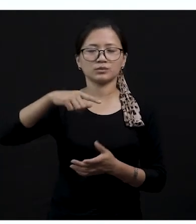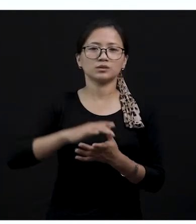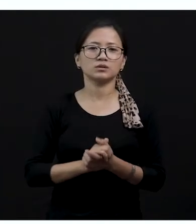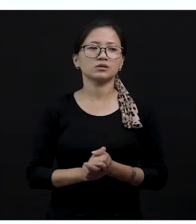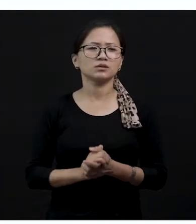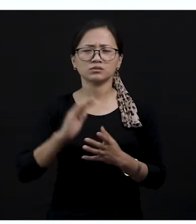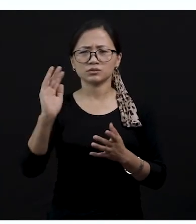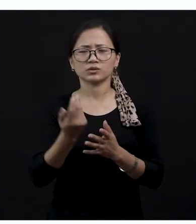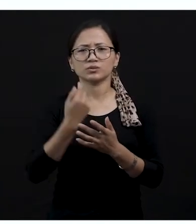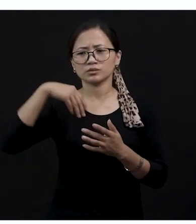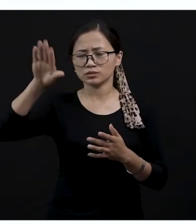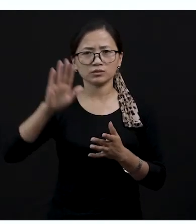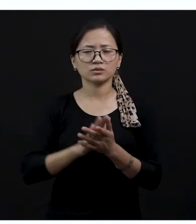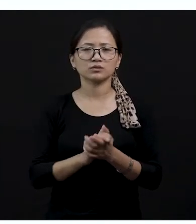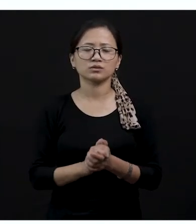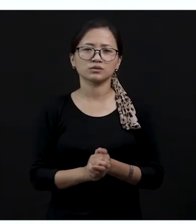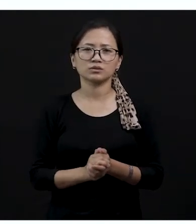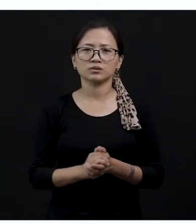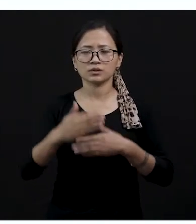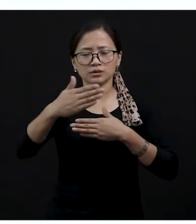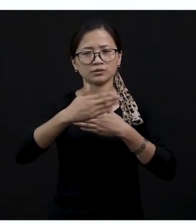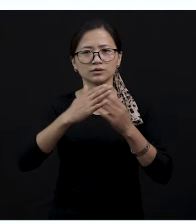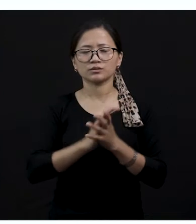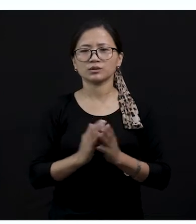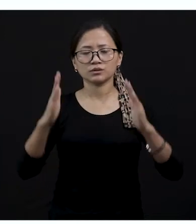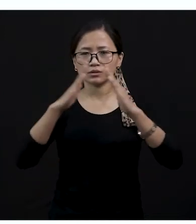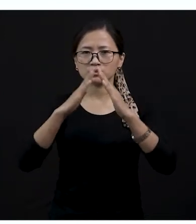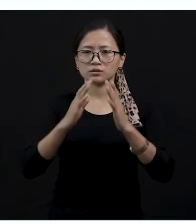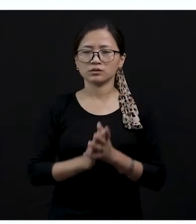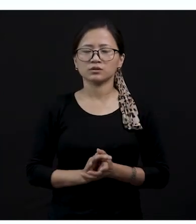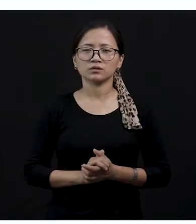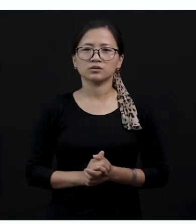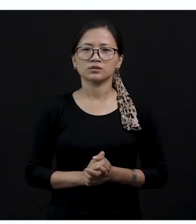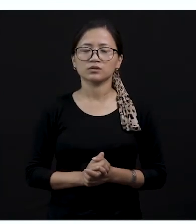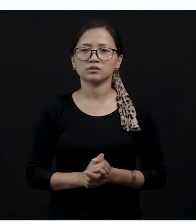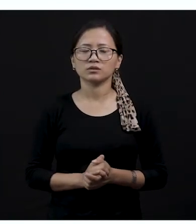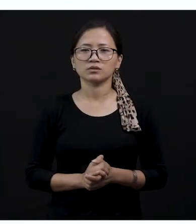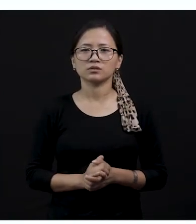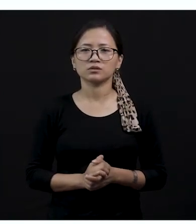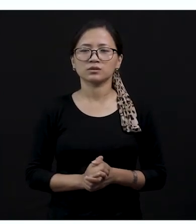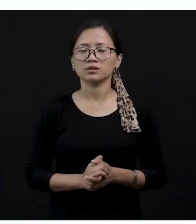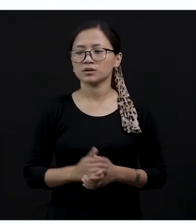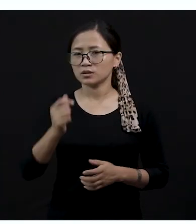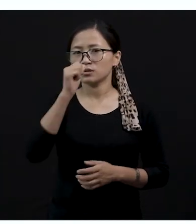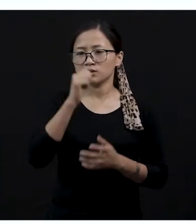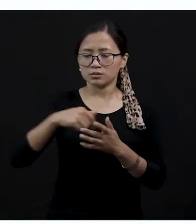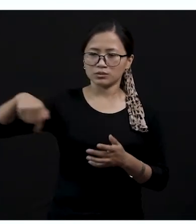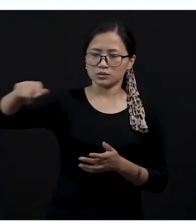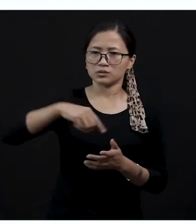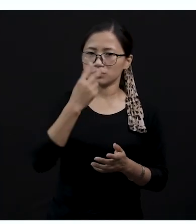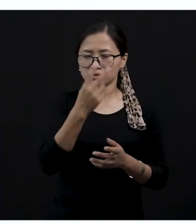sometimes when you go to your nearby houses and to your nearby ponds, you see